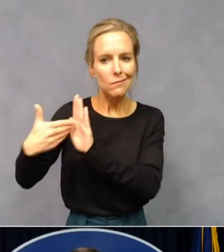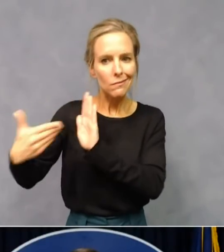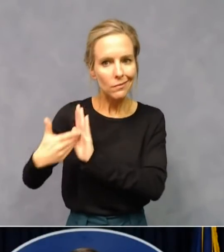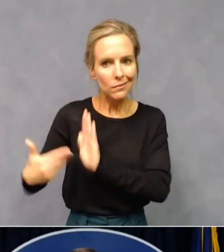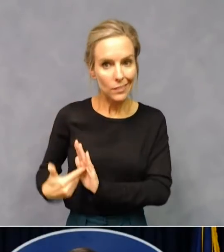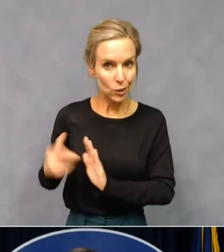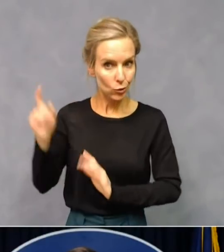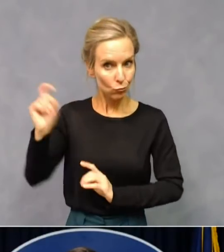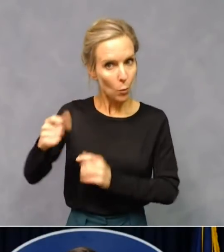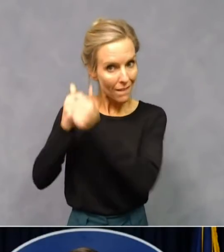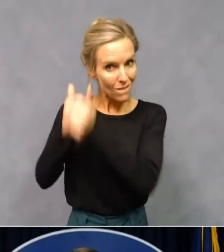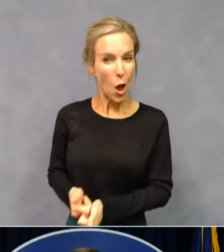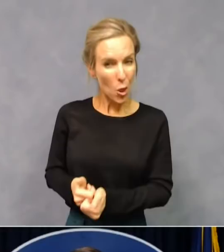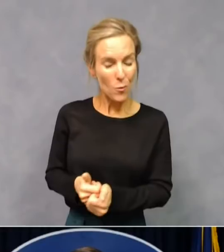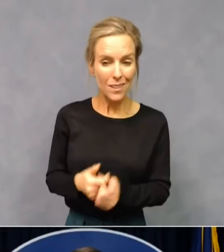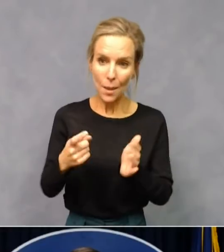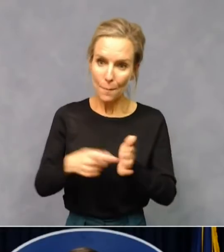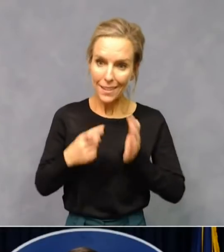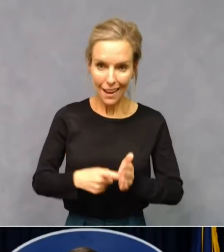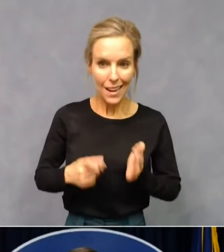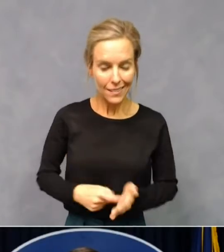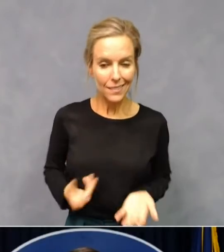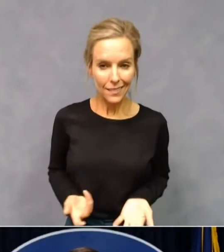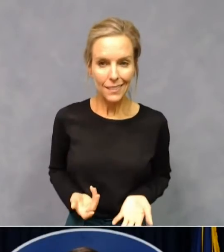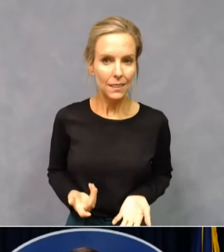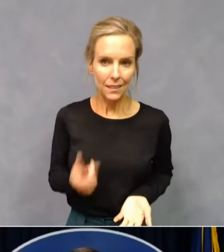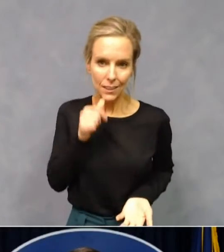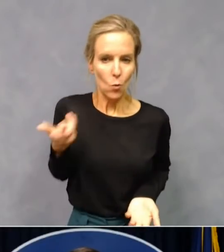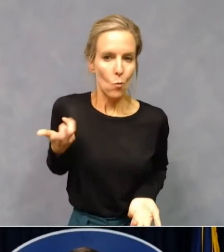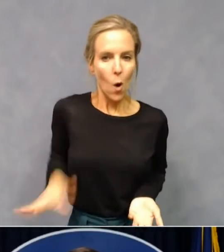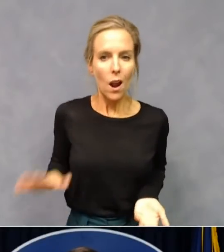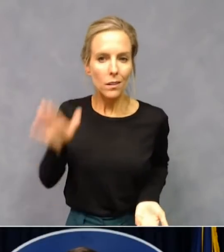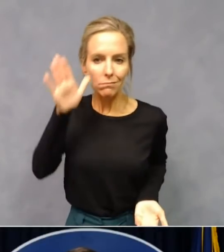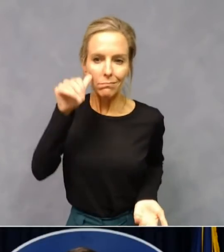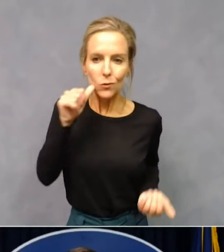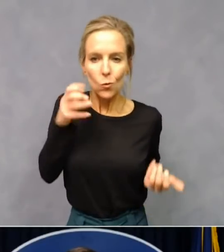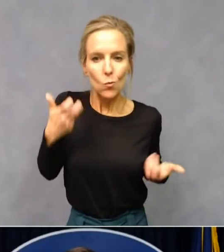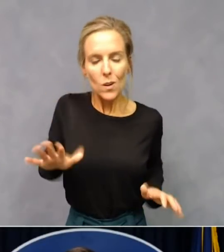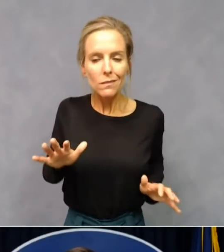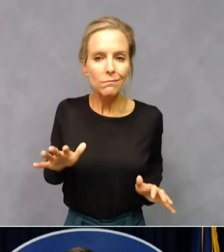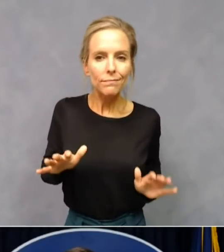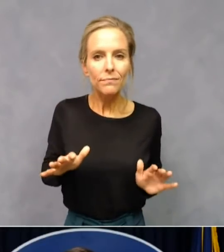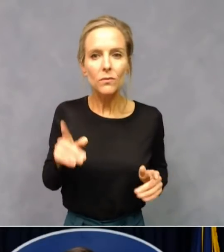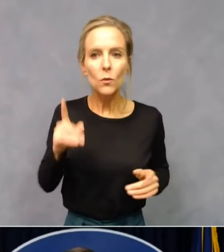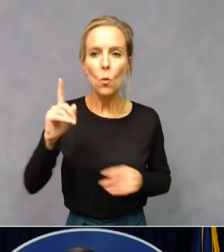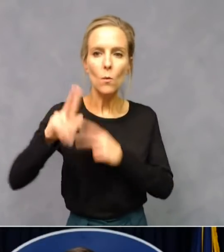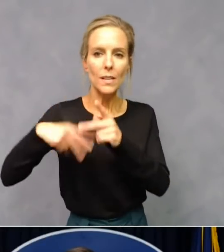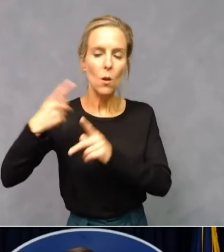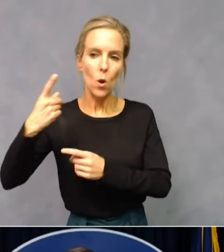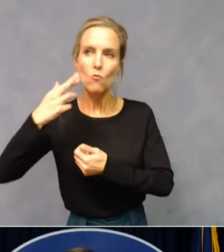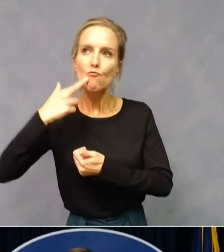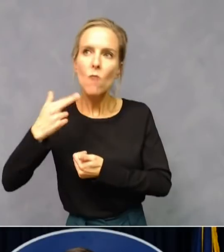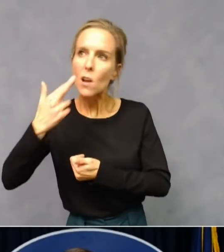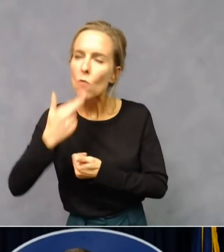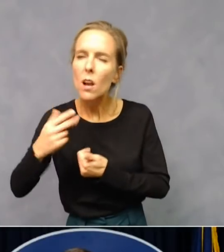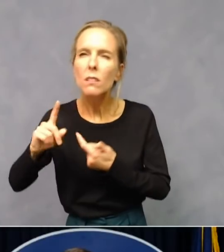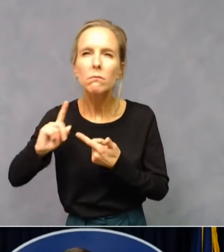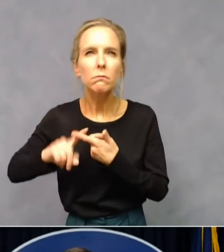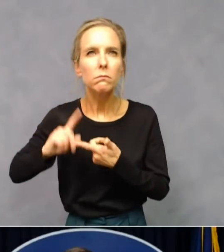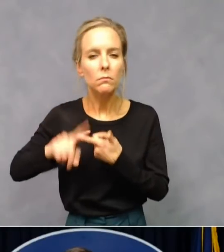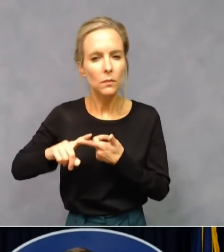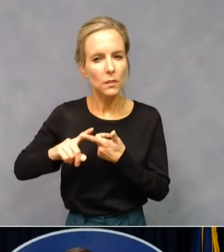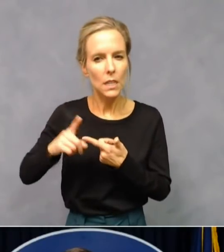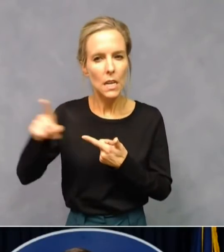following mandates and that didn't want to. One was a type of restaurant. One was I think a